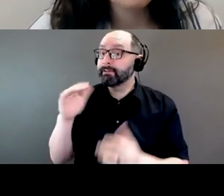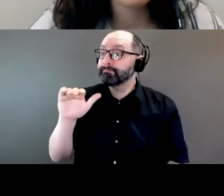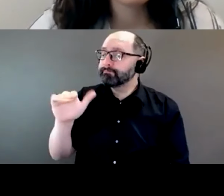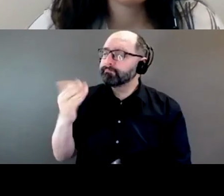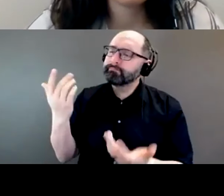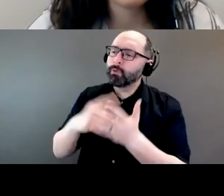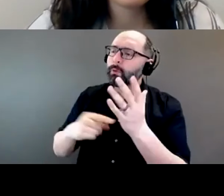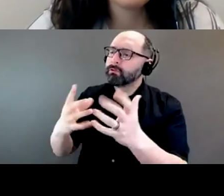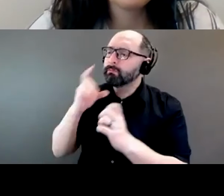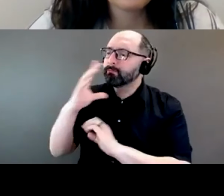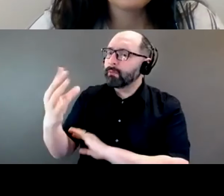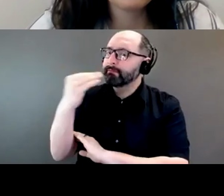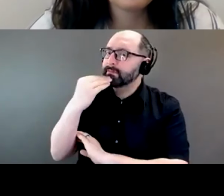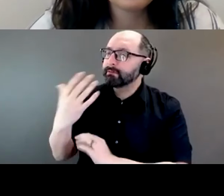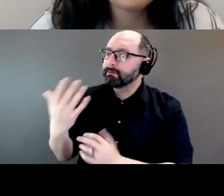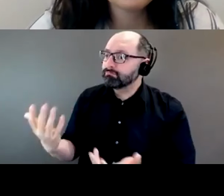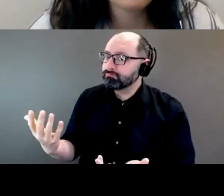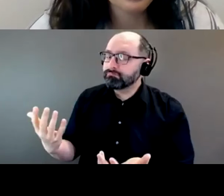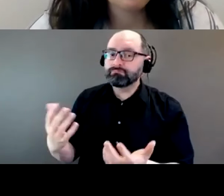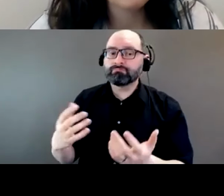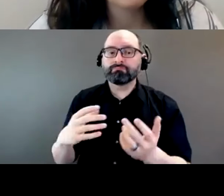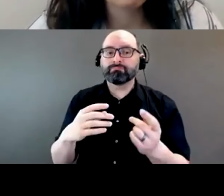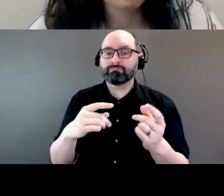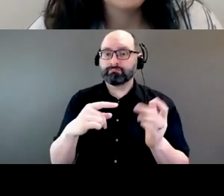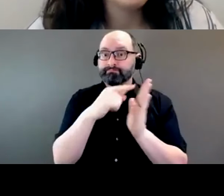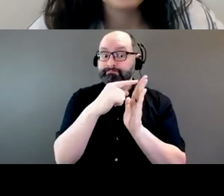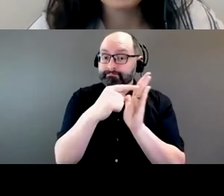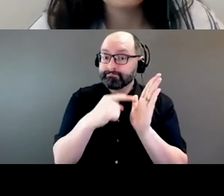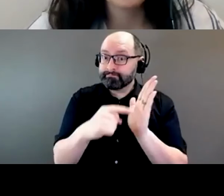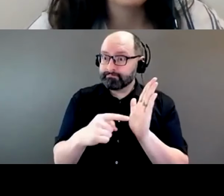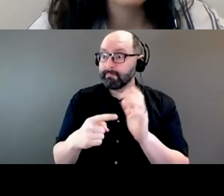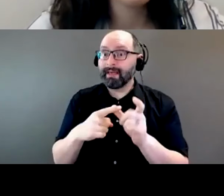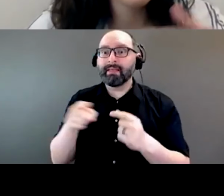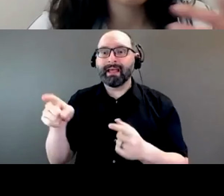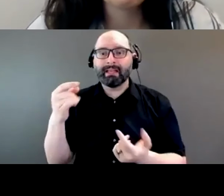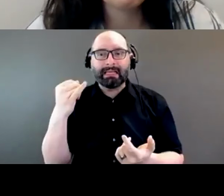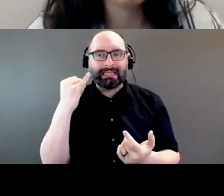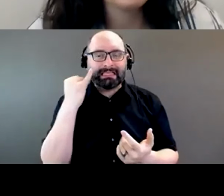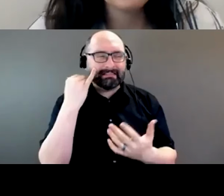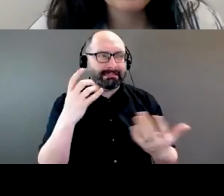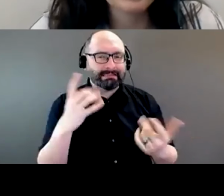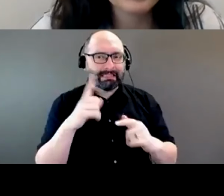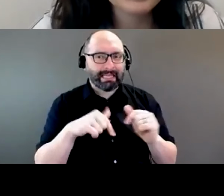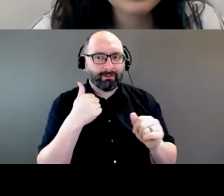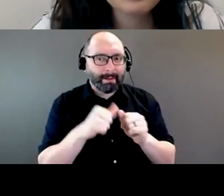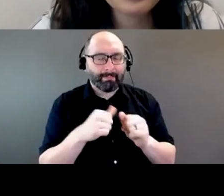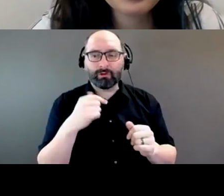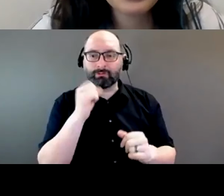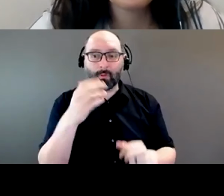like for breakfast? Would you like any of these? And that way they can point if they don't have a menu with